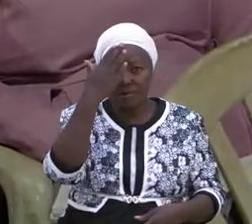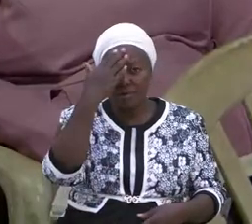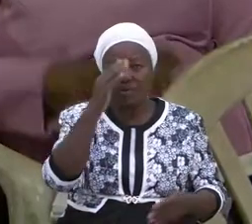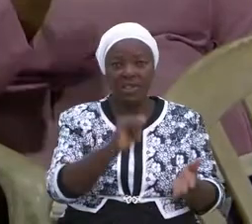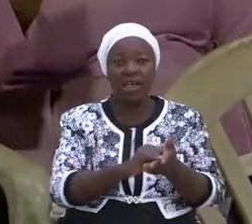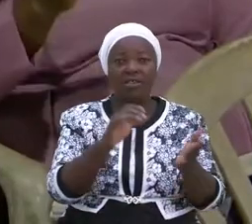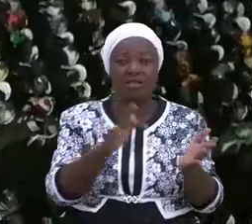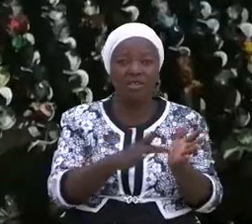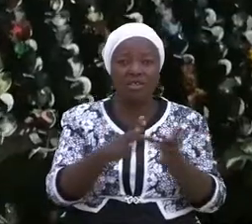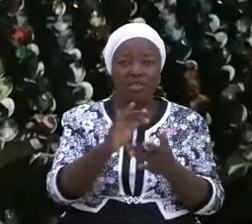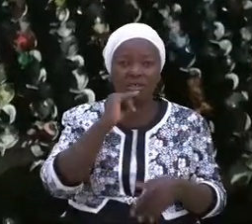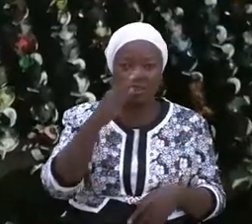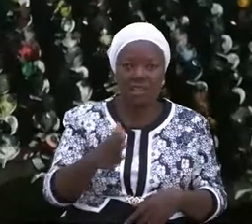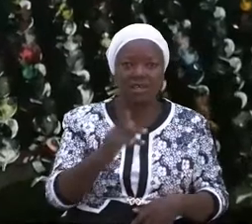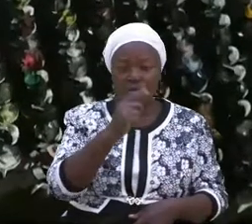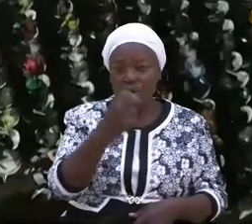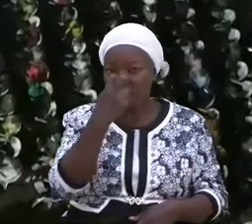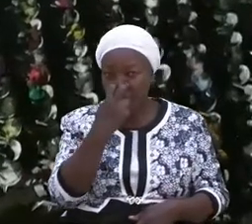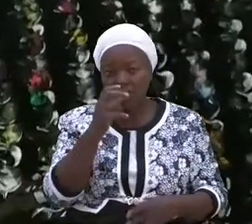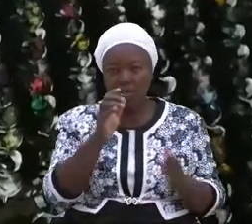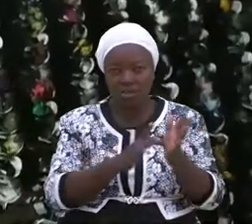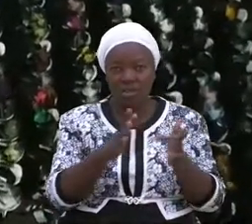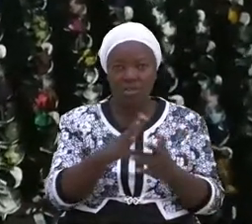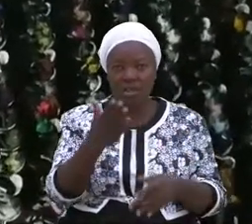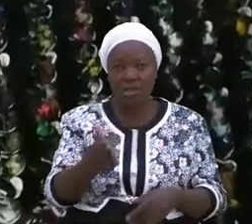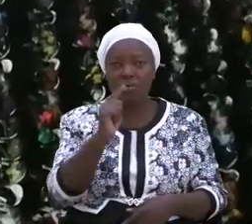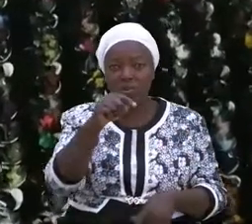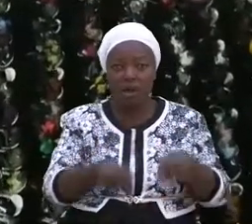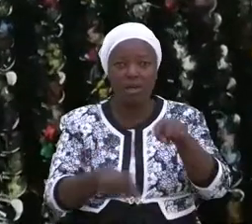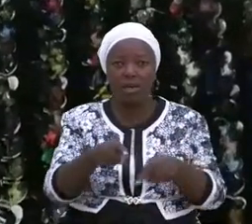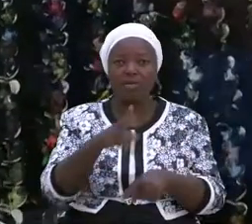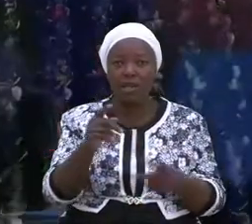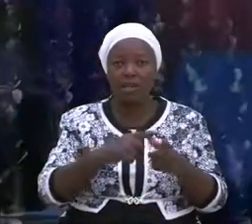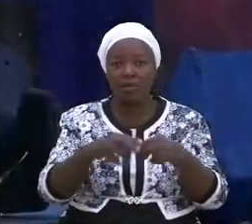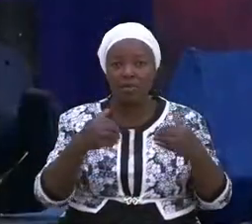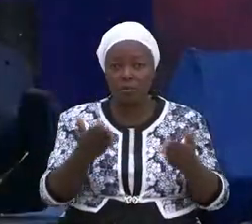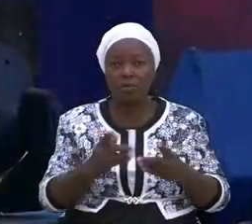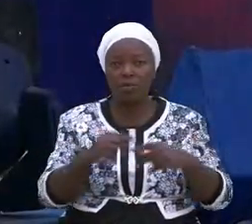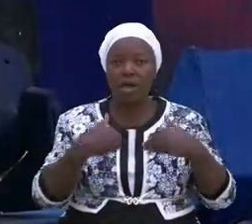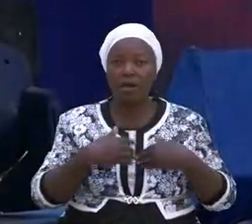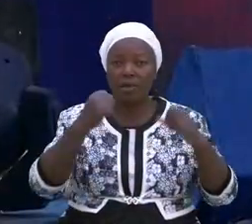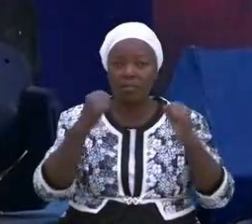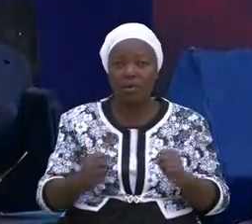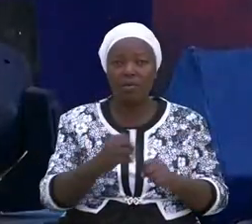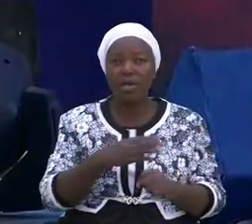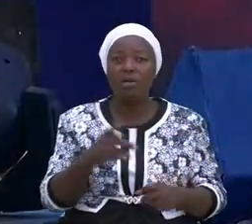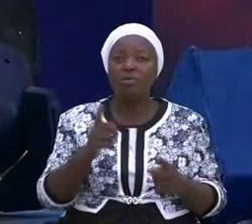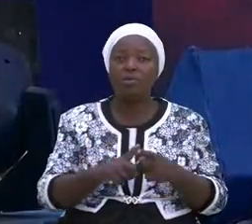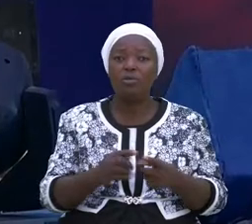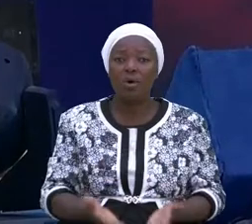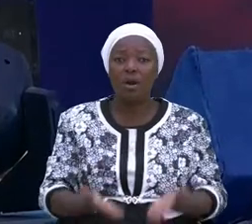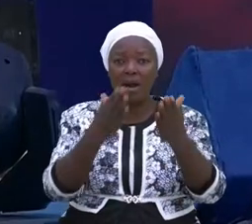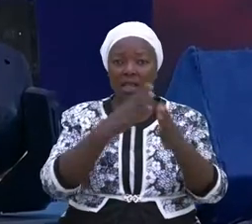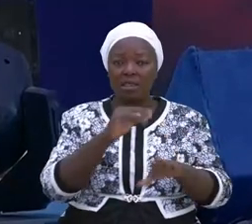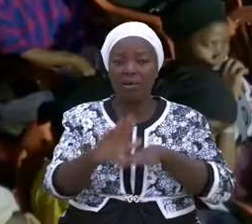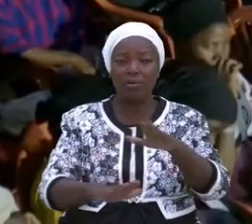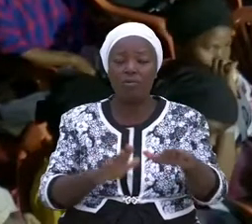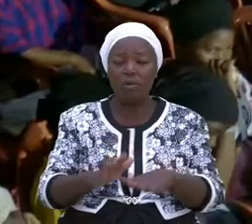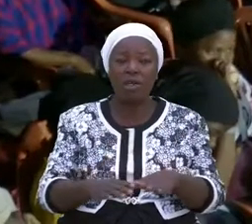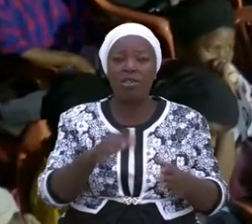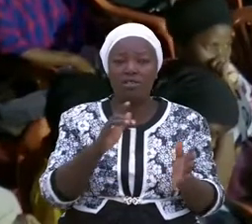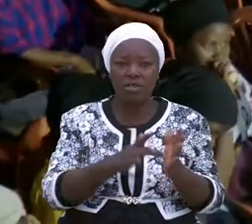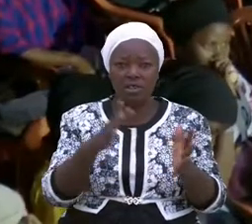there. You are lame and you want to have the power, the strength to rise up and walk. Jesus is right